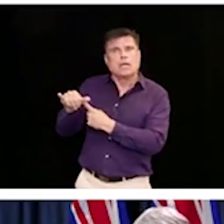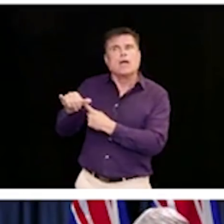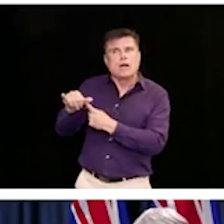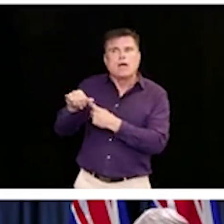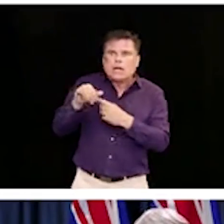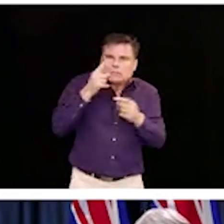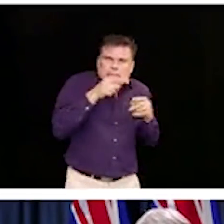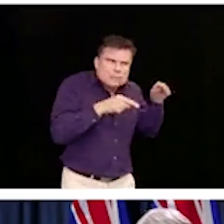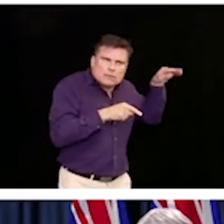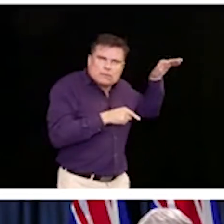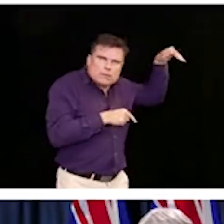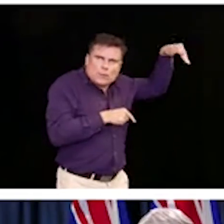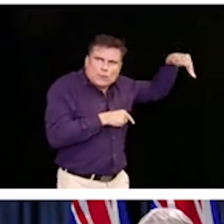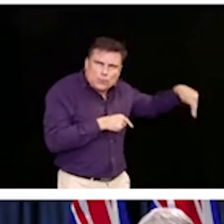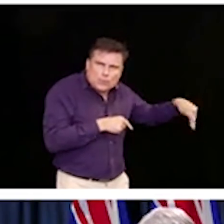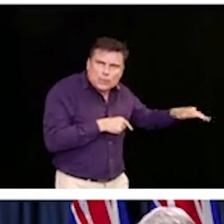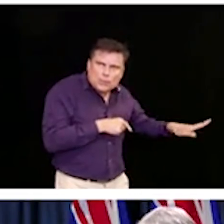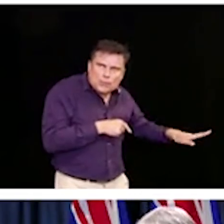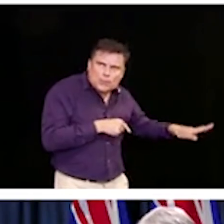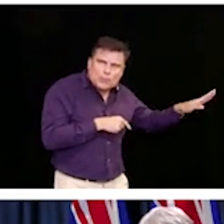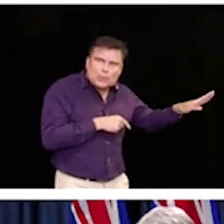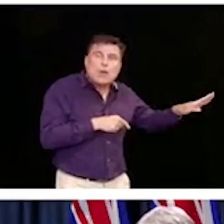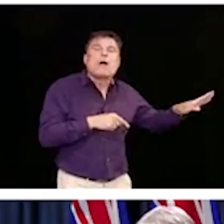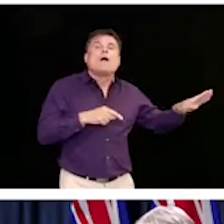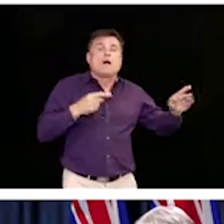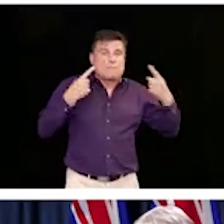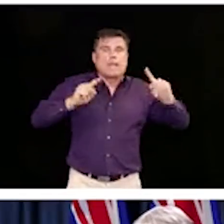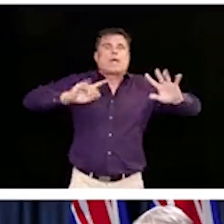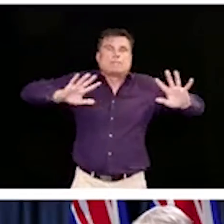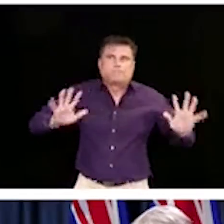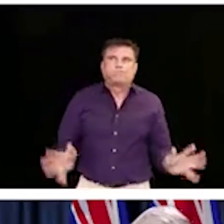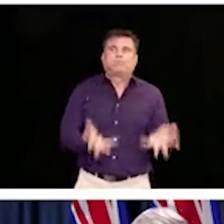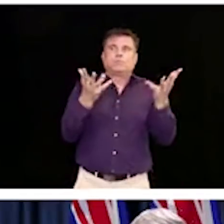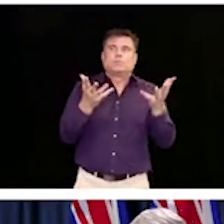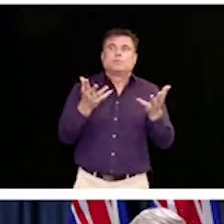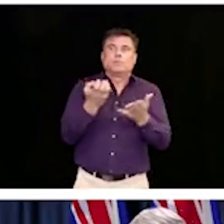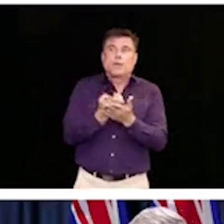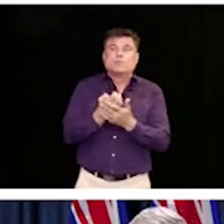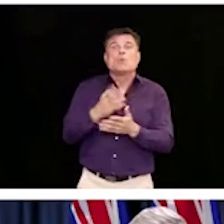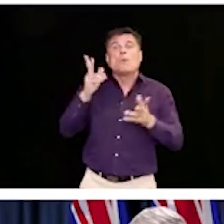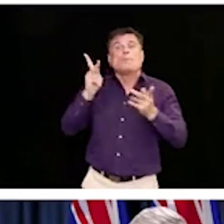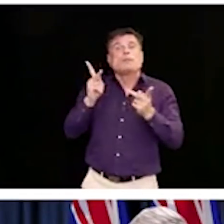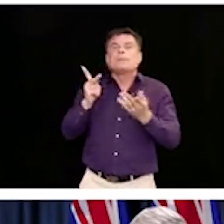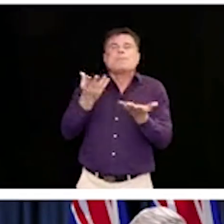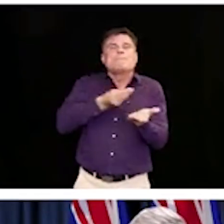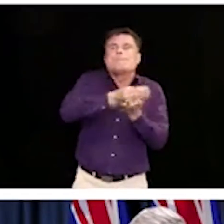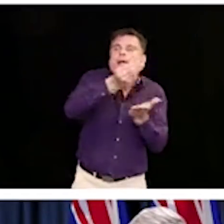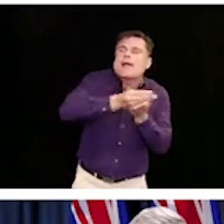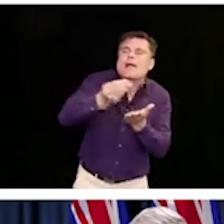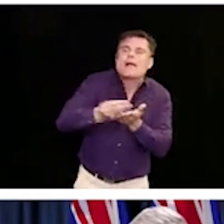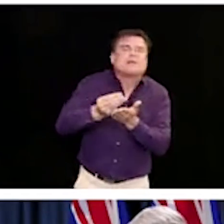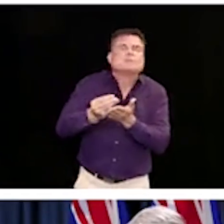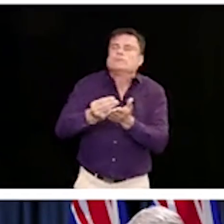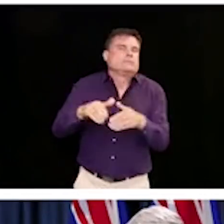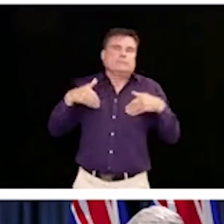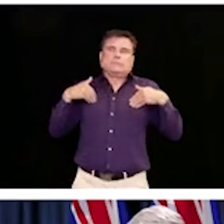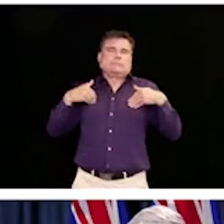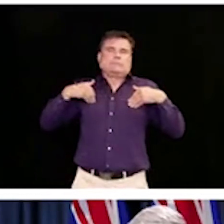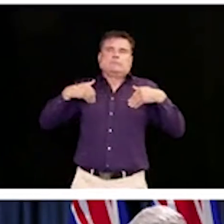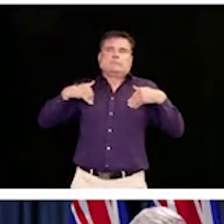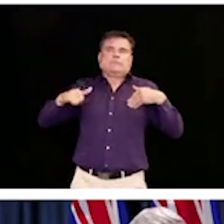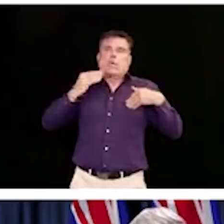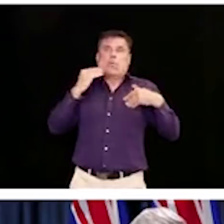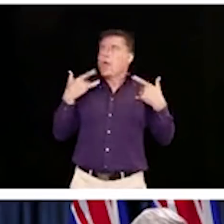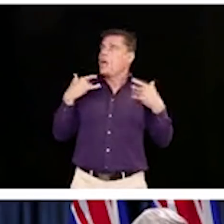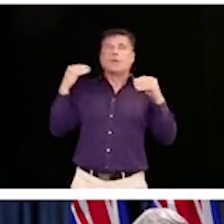we started getting into the restart. No question, consumer spending pulled back during the month of April, and that, of course,